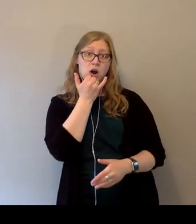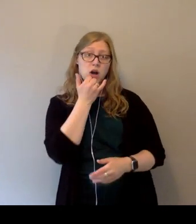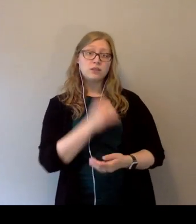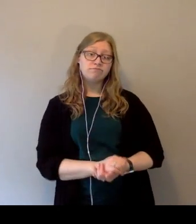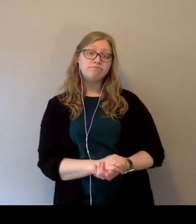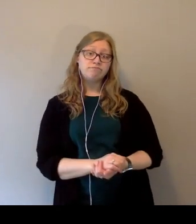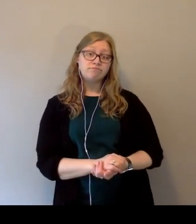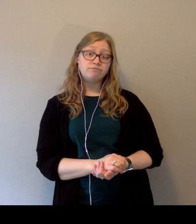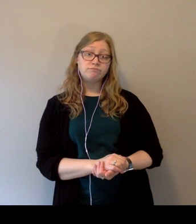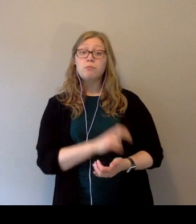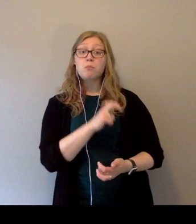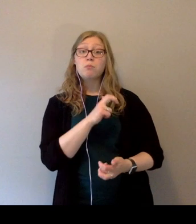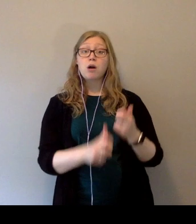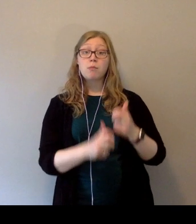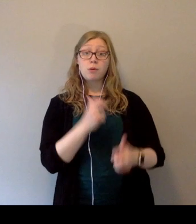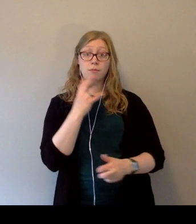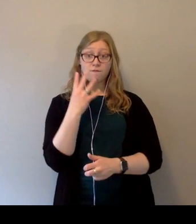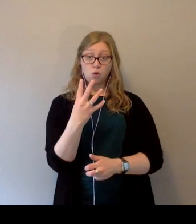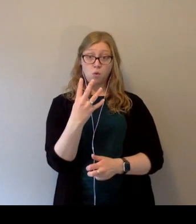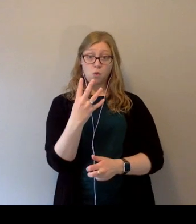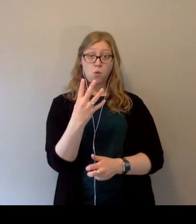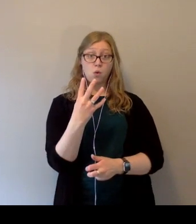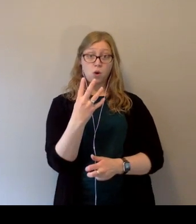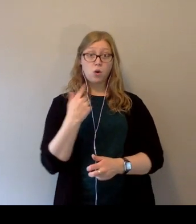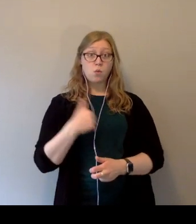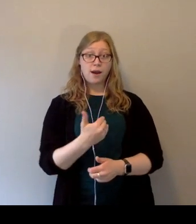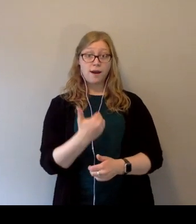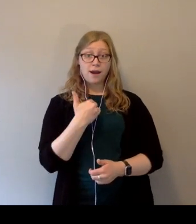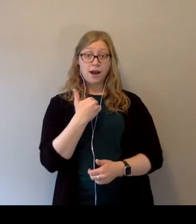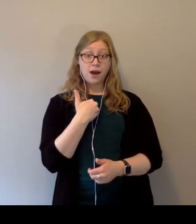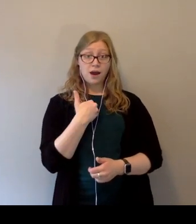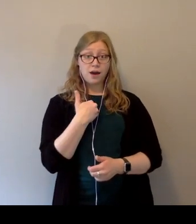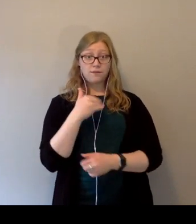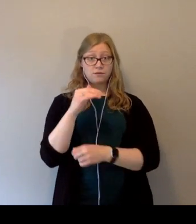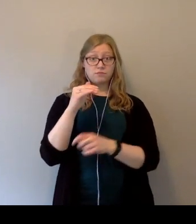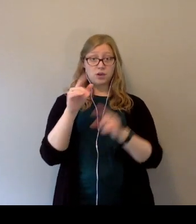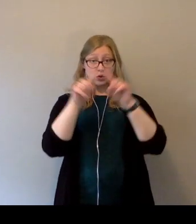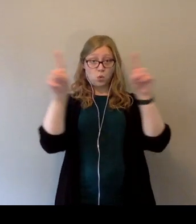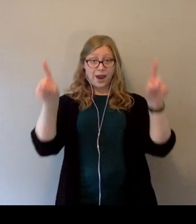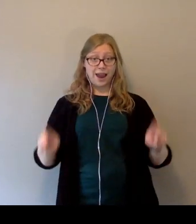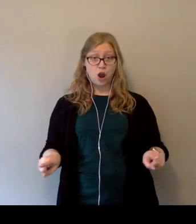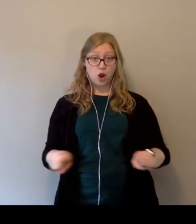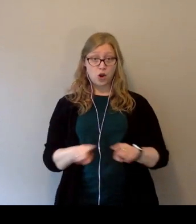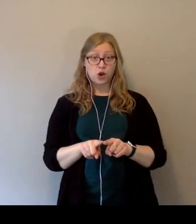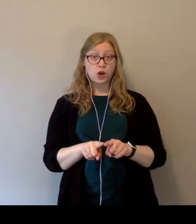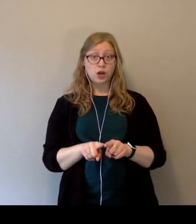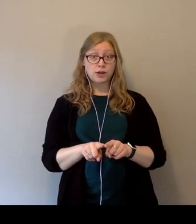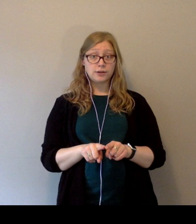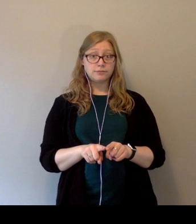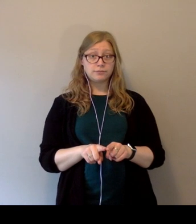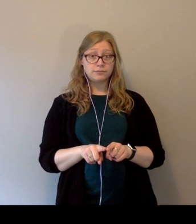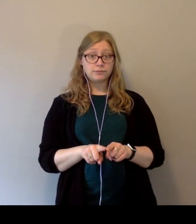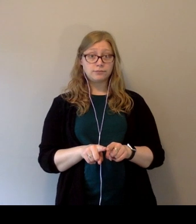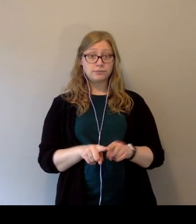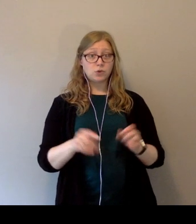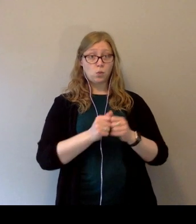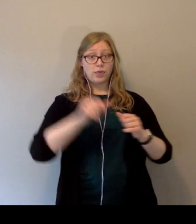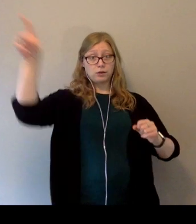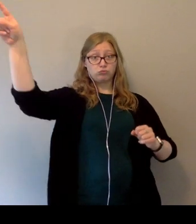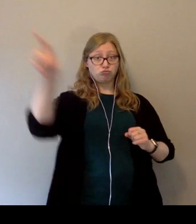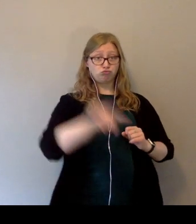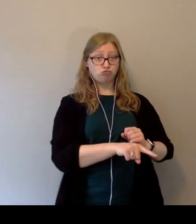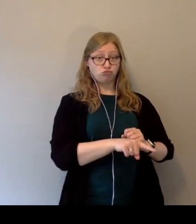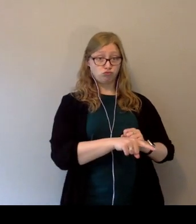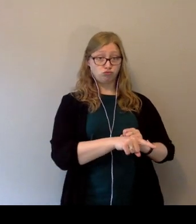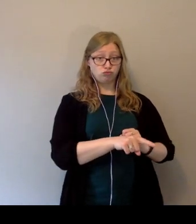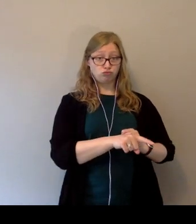So problem 4, we have a square, and it has the diagonal drawn. And we're going to look